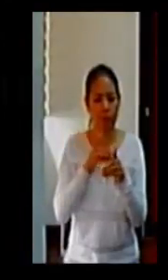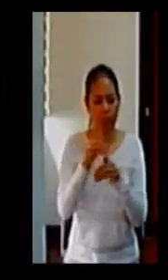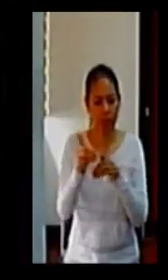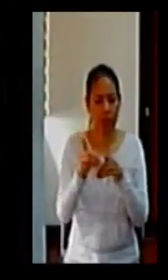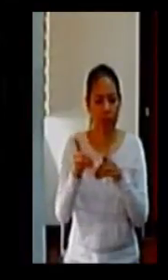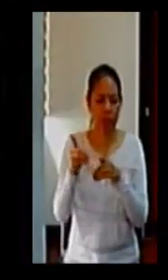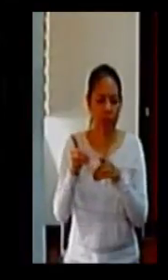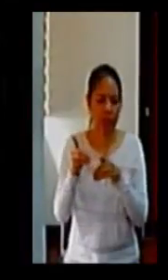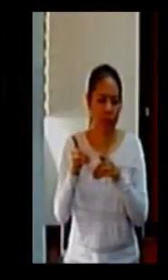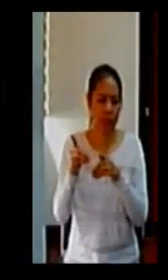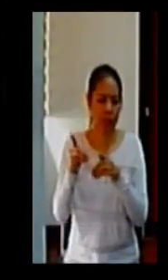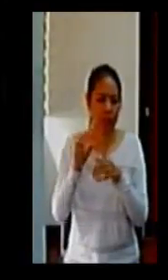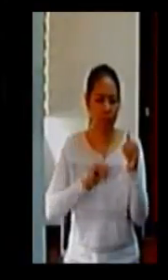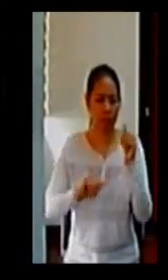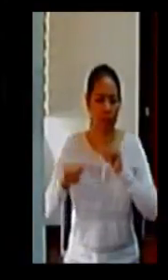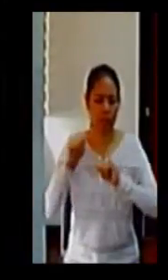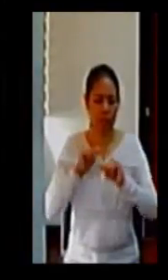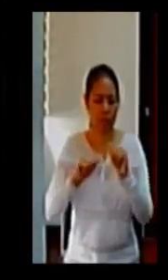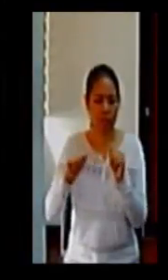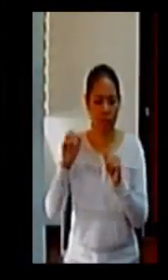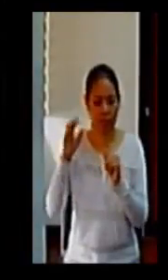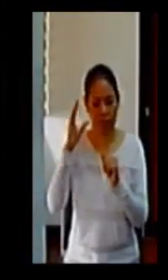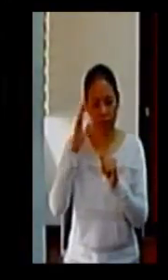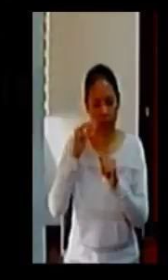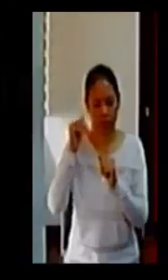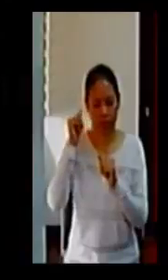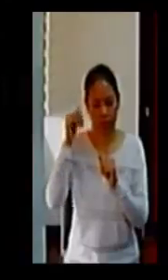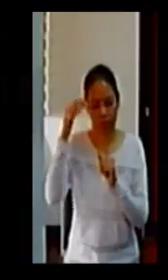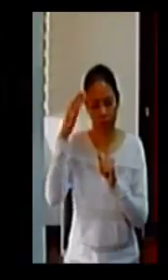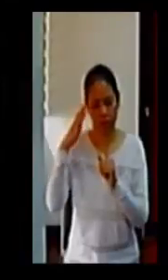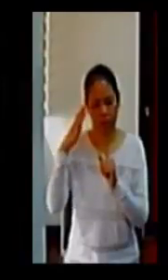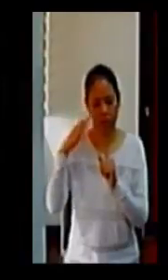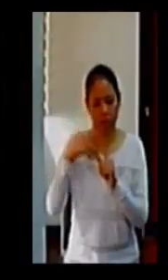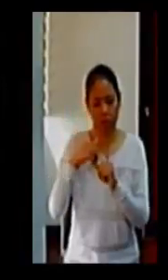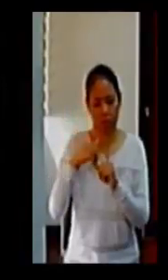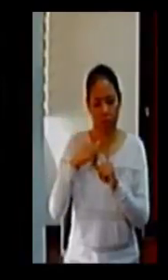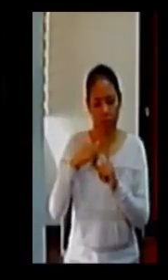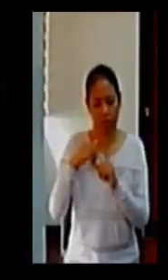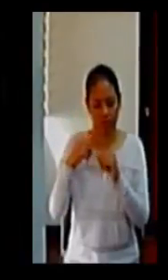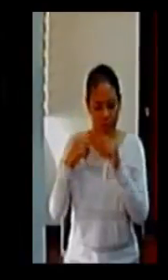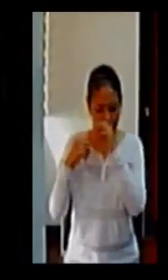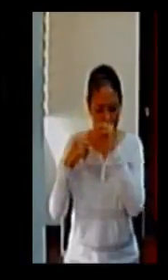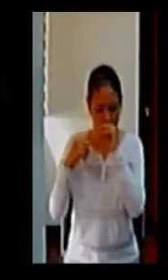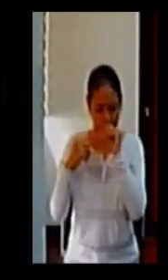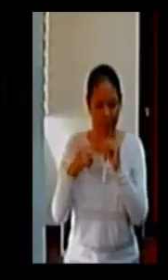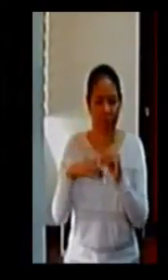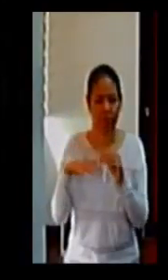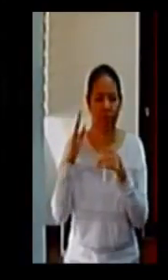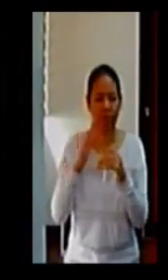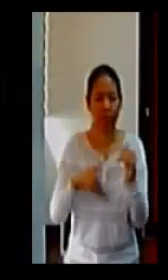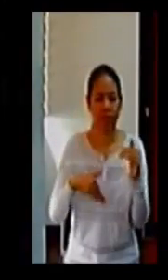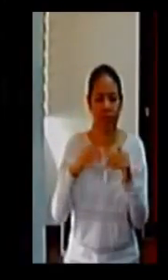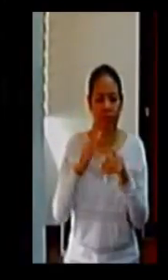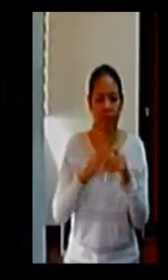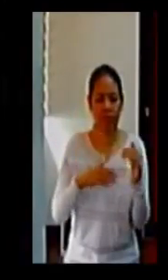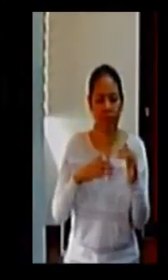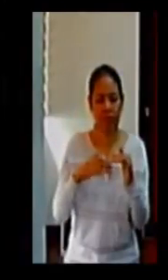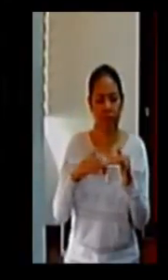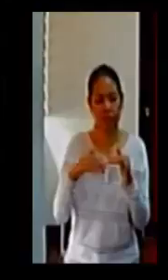deforestation, illegal logging, rather than and the negligence on the part of the government, rather than